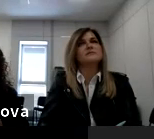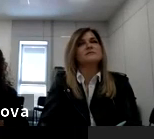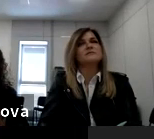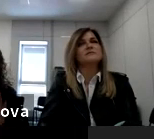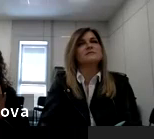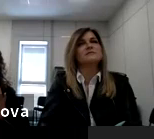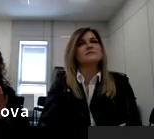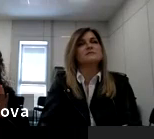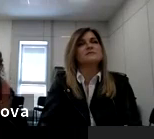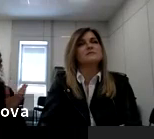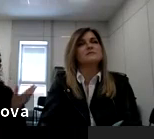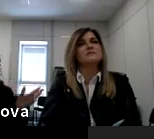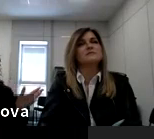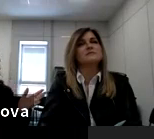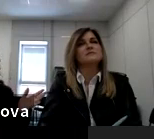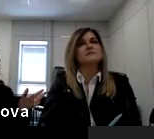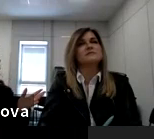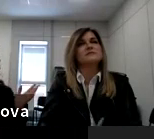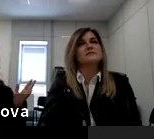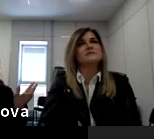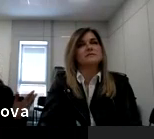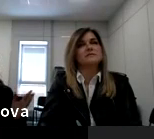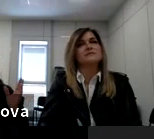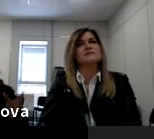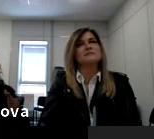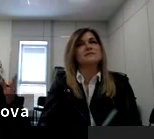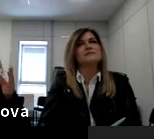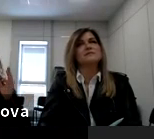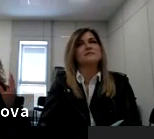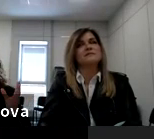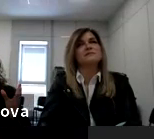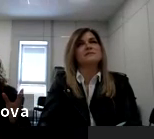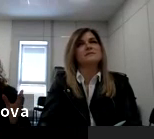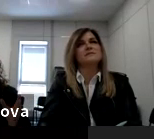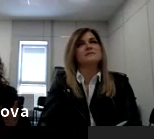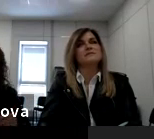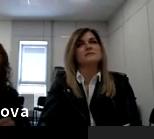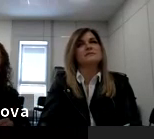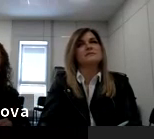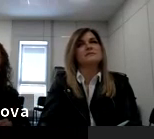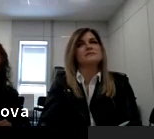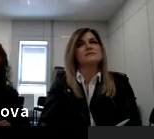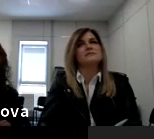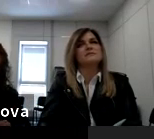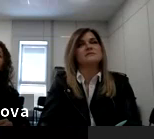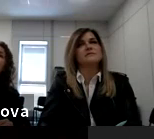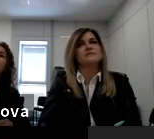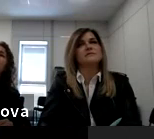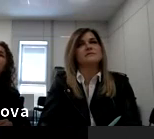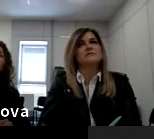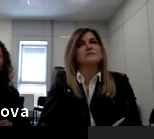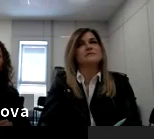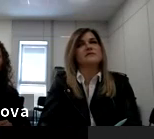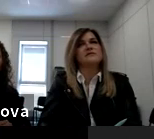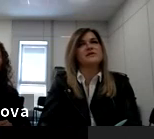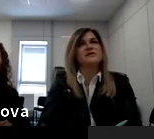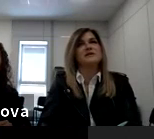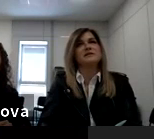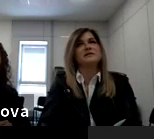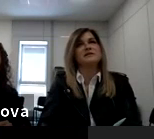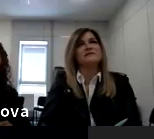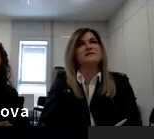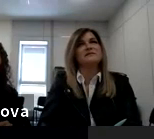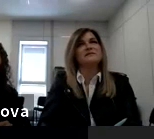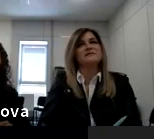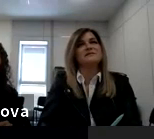People wanted to, our customer wanted to make a tail here. So we fairy